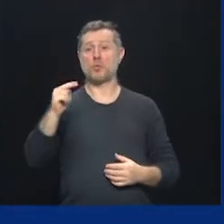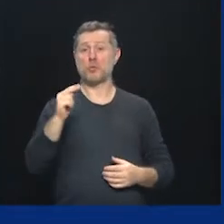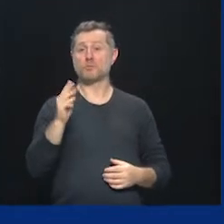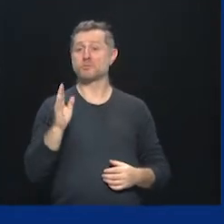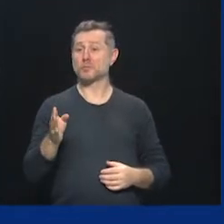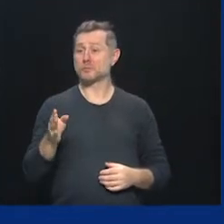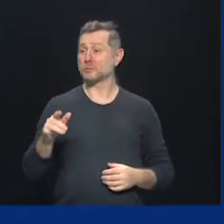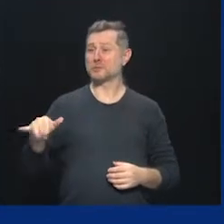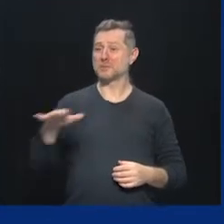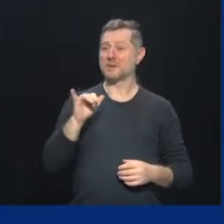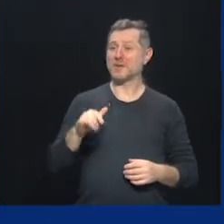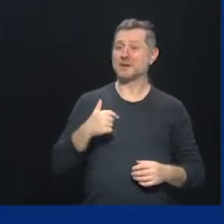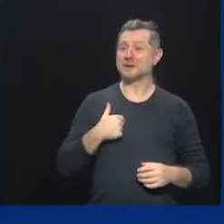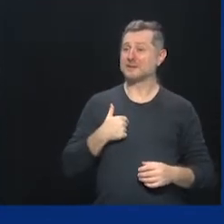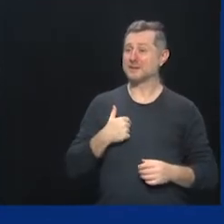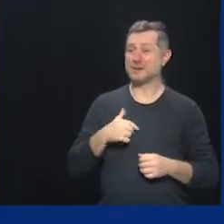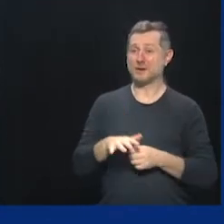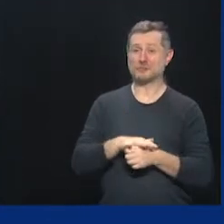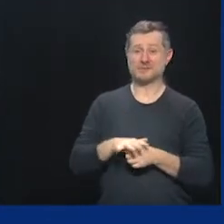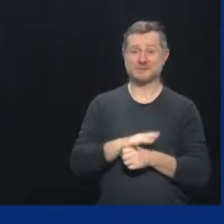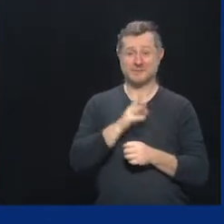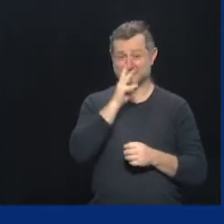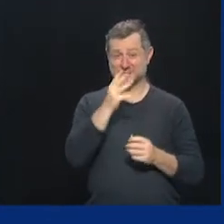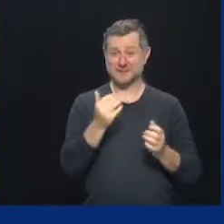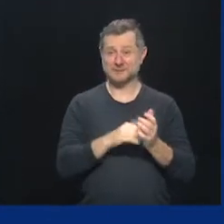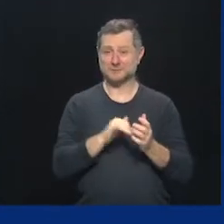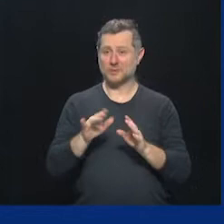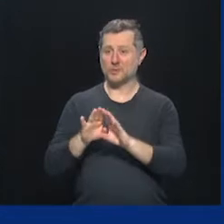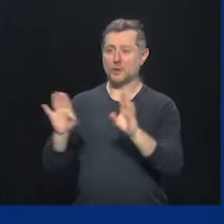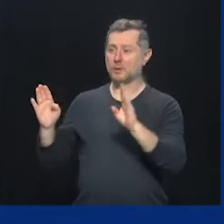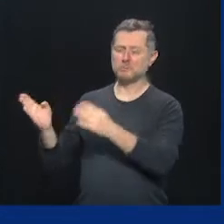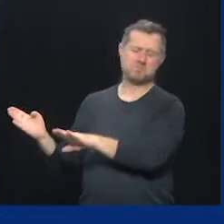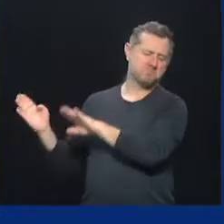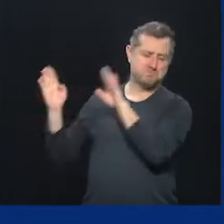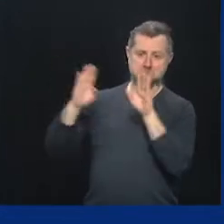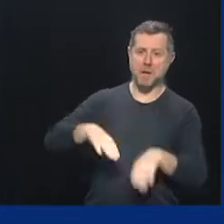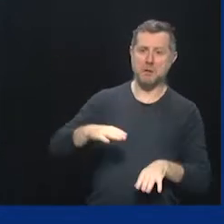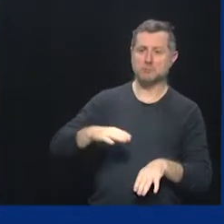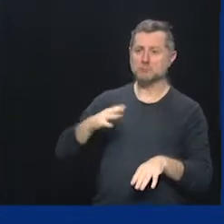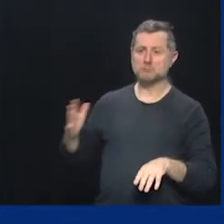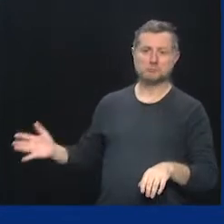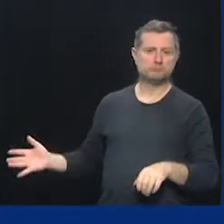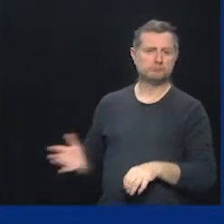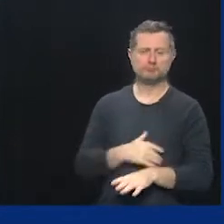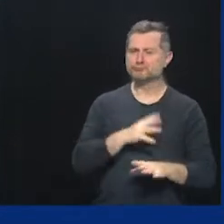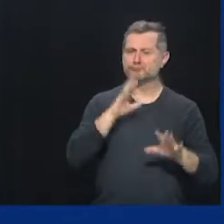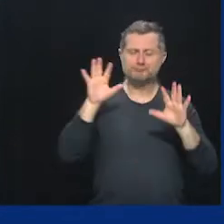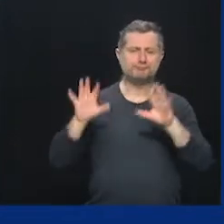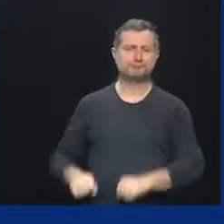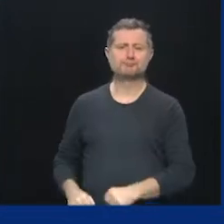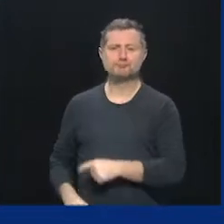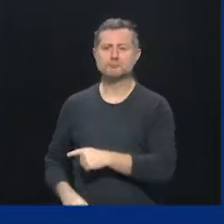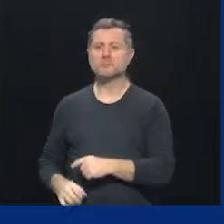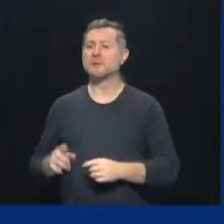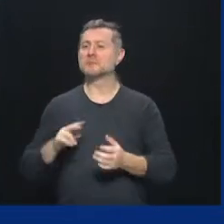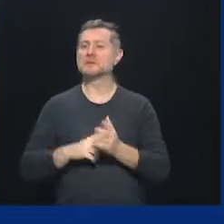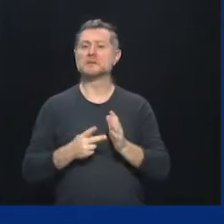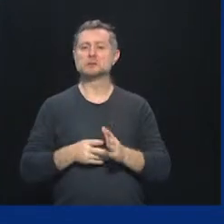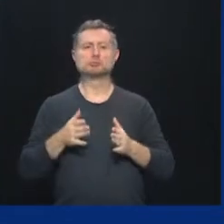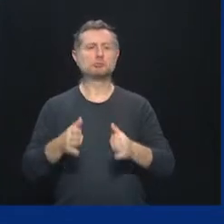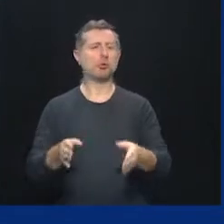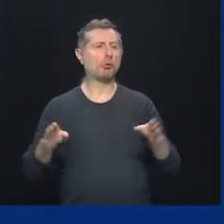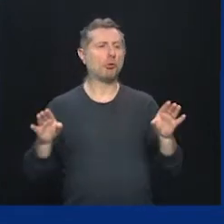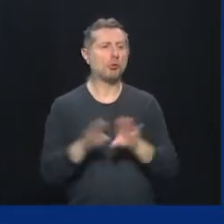neighborhood, and seeing yet another retaining wall that had collapsed and closed down the street, and